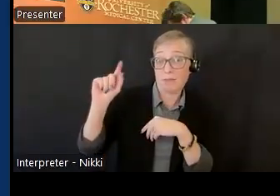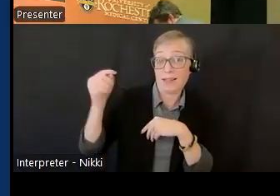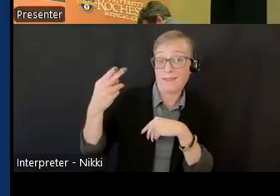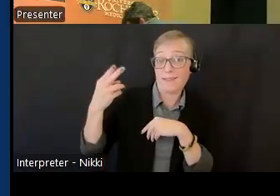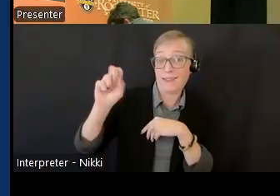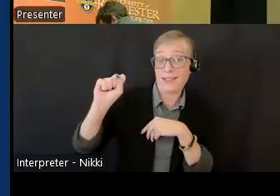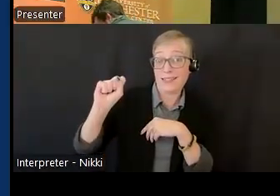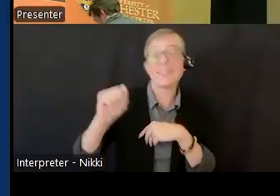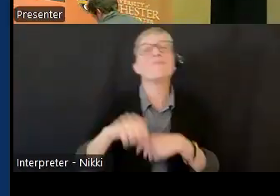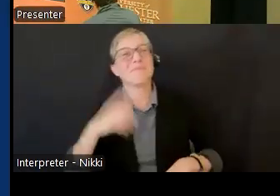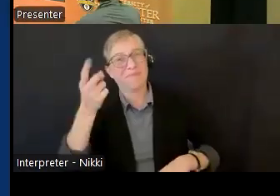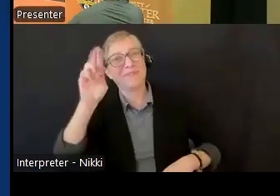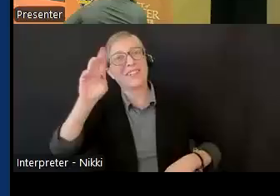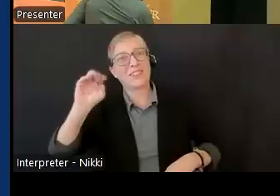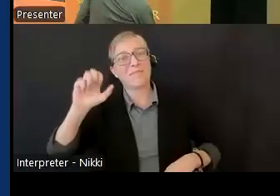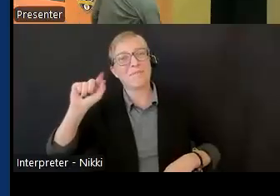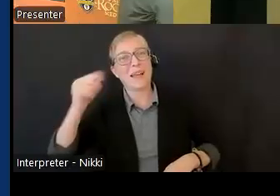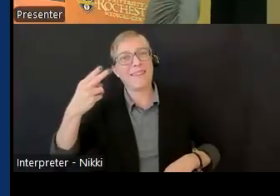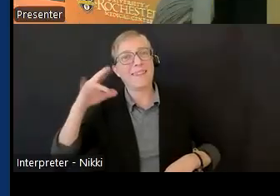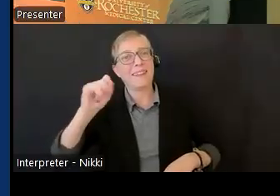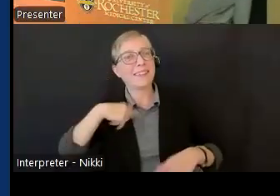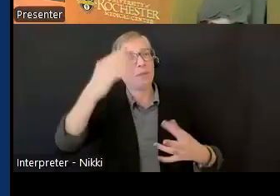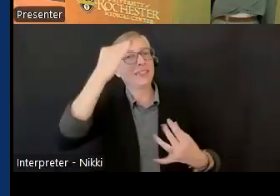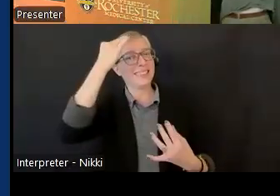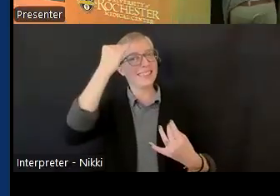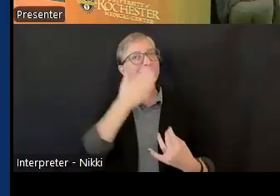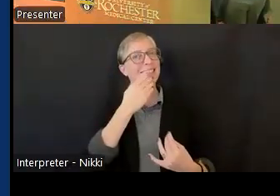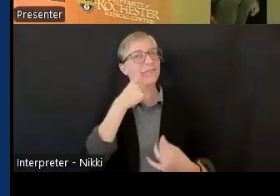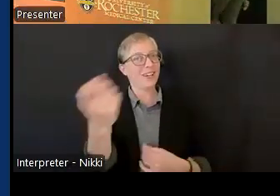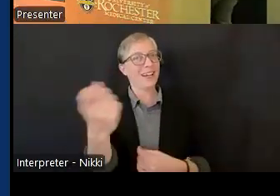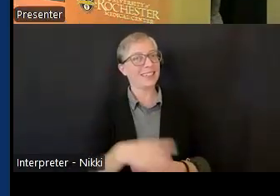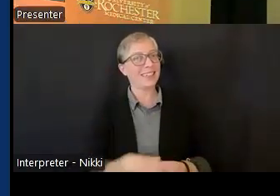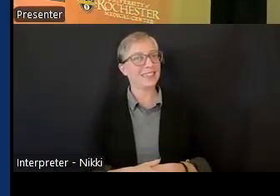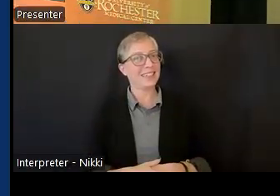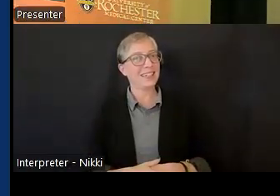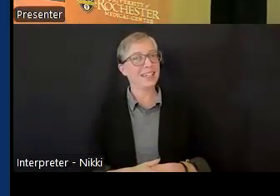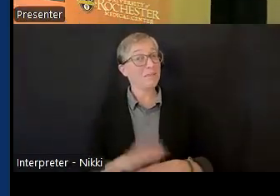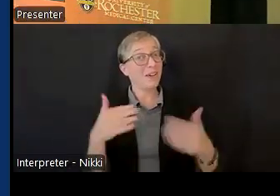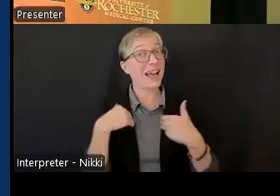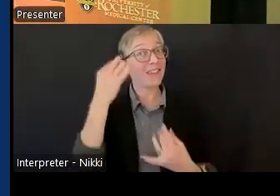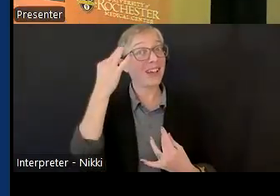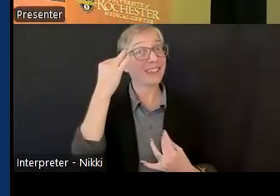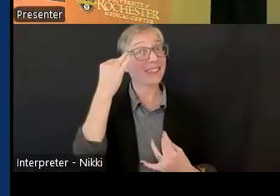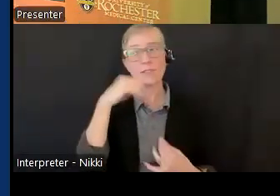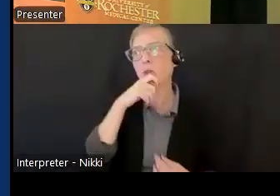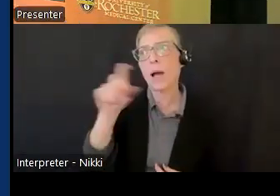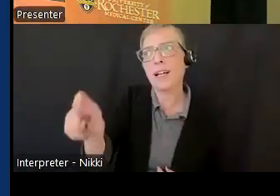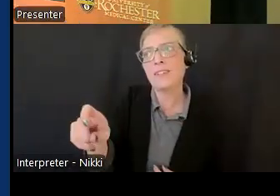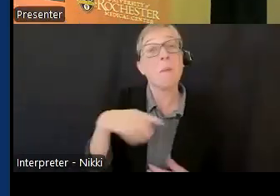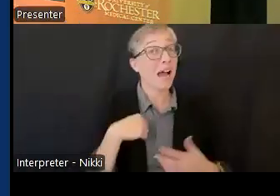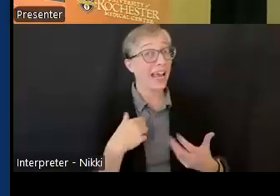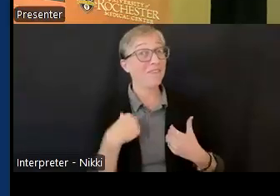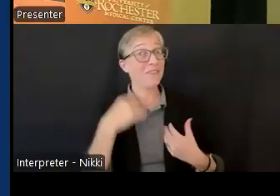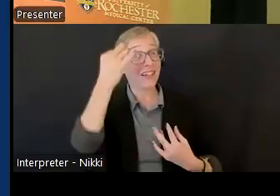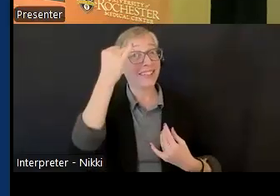Okay, I was actually thinking about this, so thank you for asking me You to, don't have to. All but I did have thoughts. right, go for it. Thank you. Okay, so